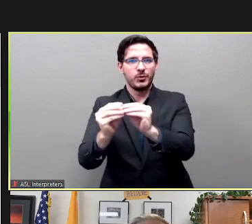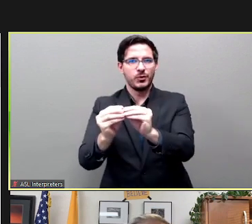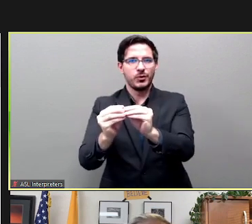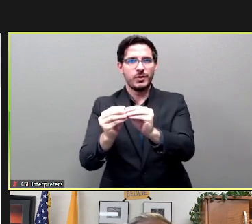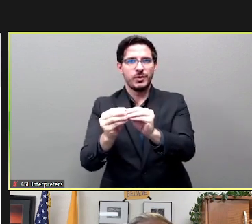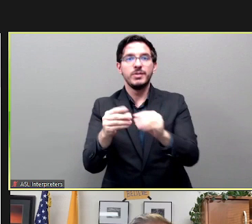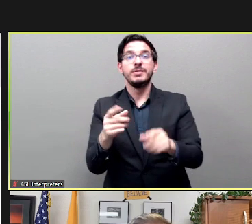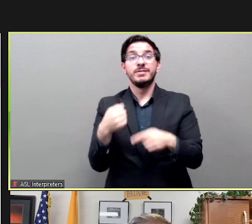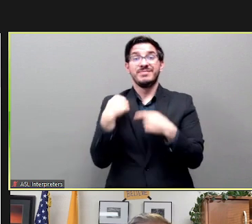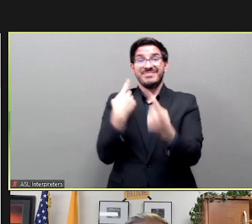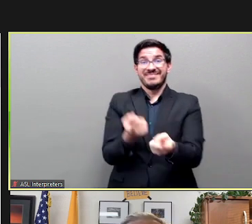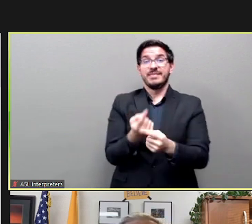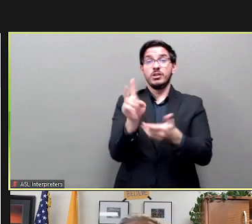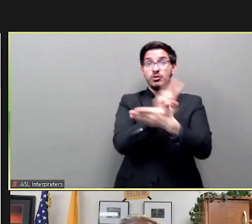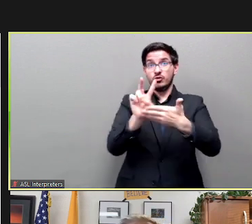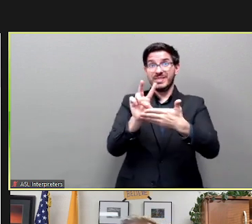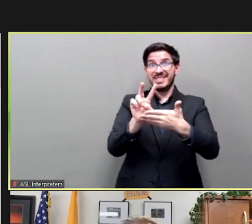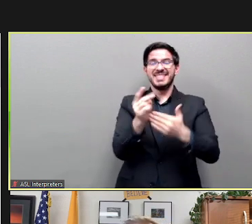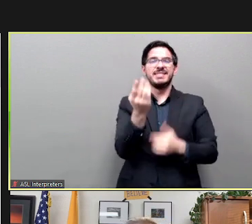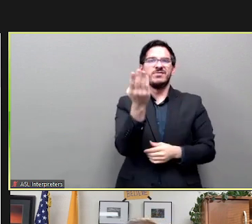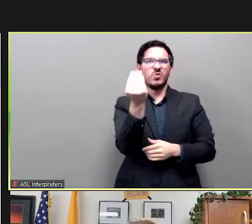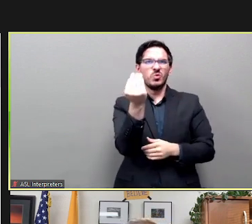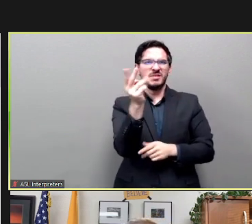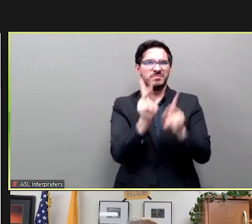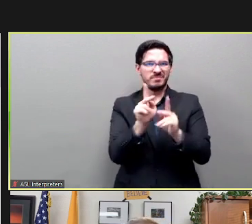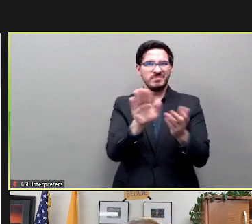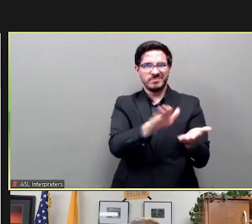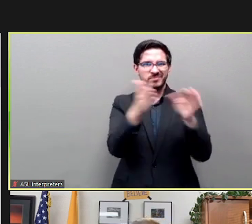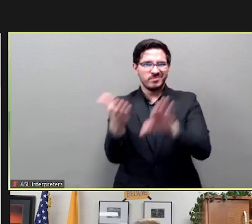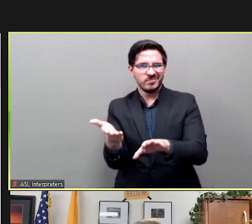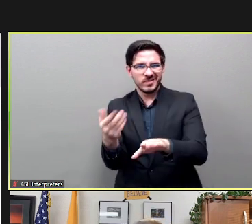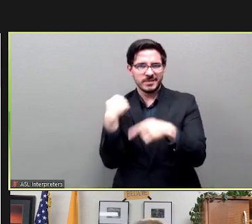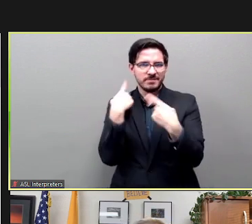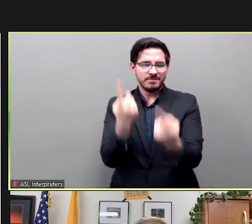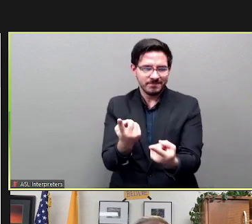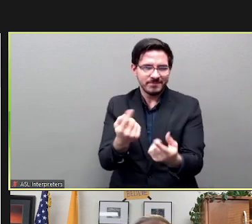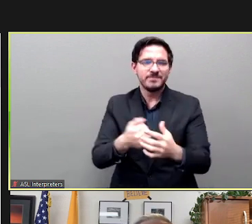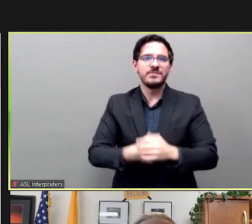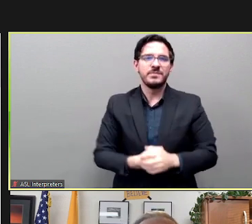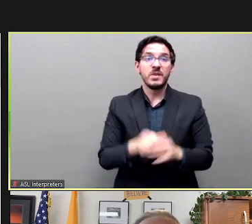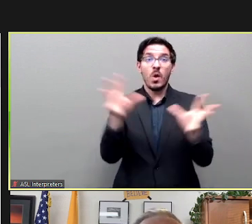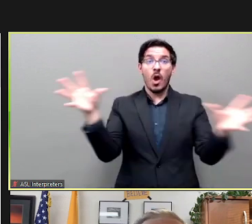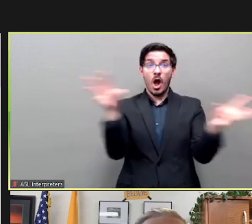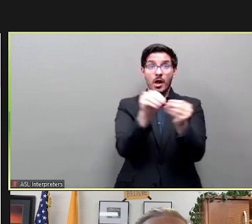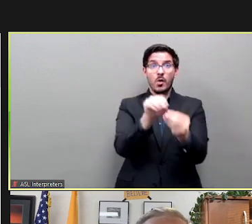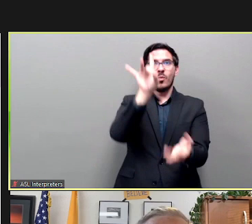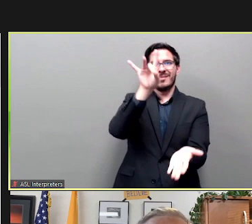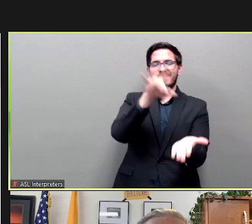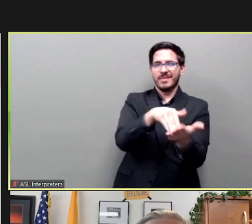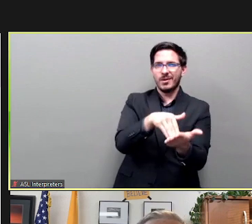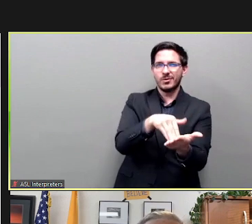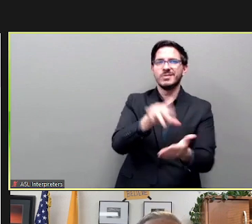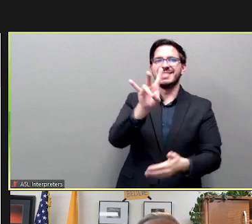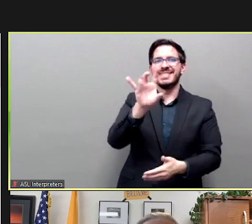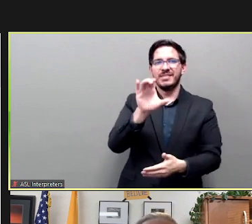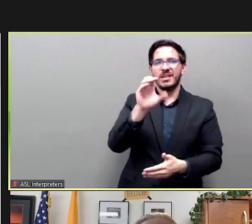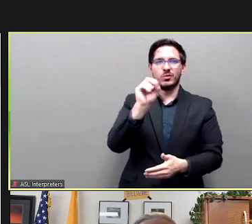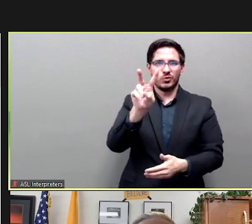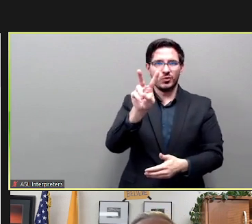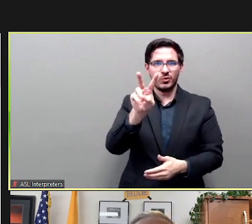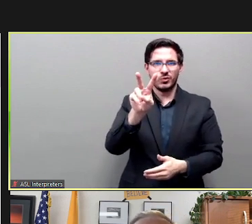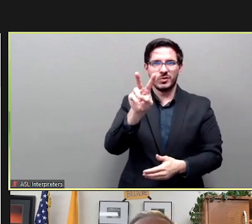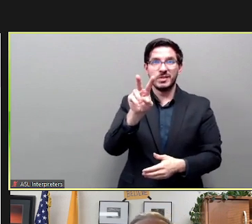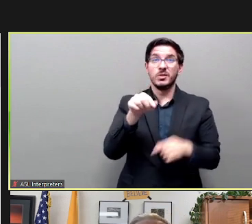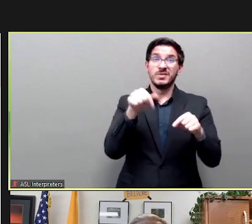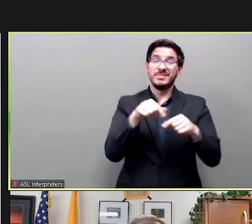over 8,700 deaths altogether. That death toll from this very serious virus